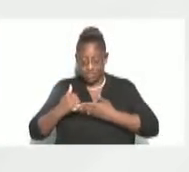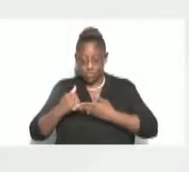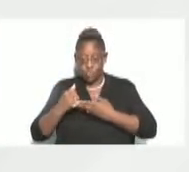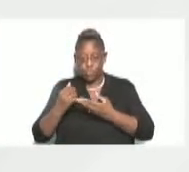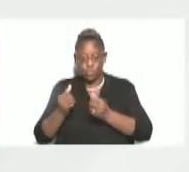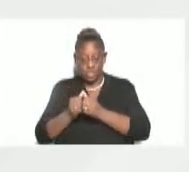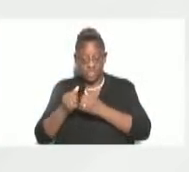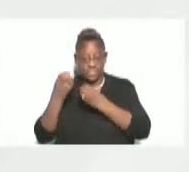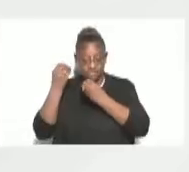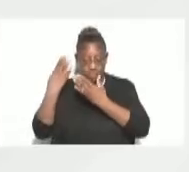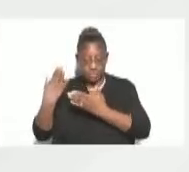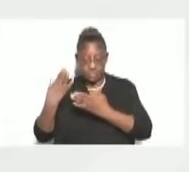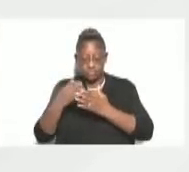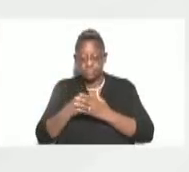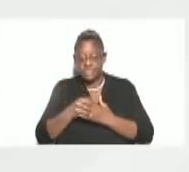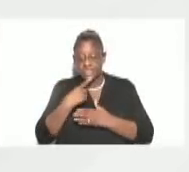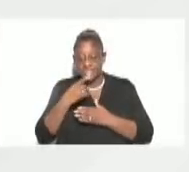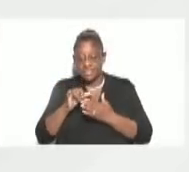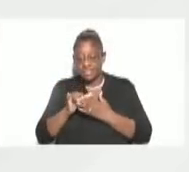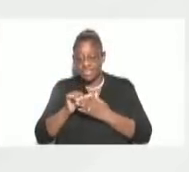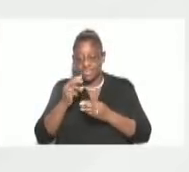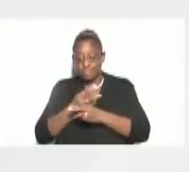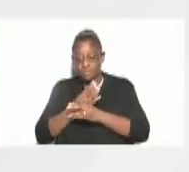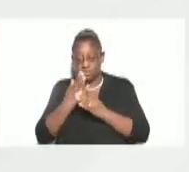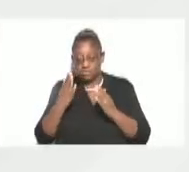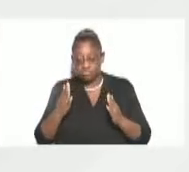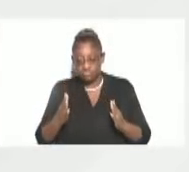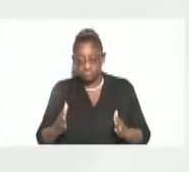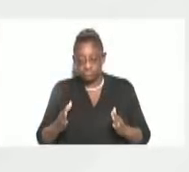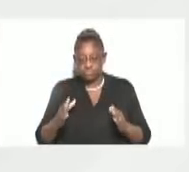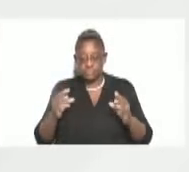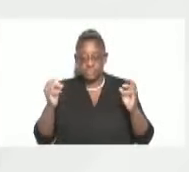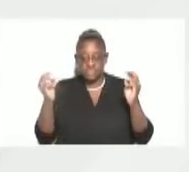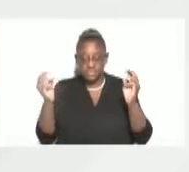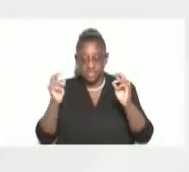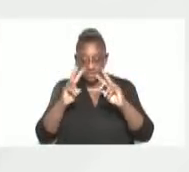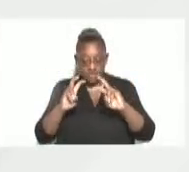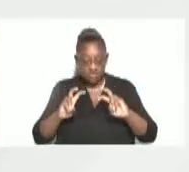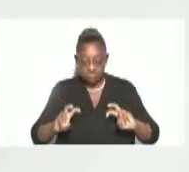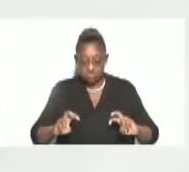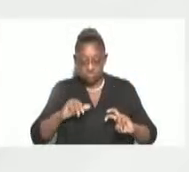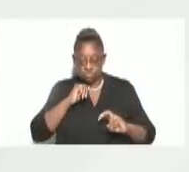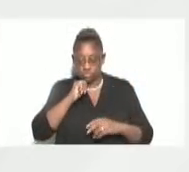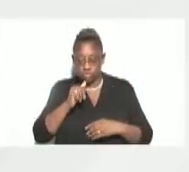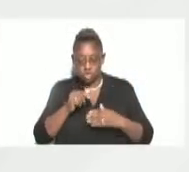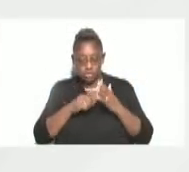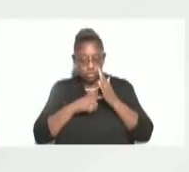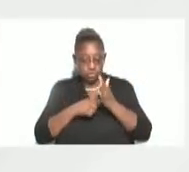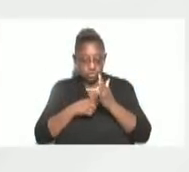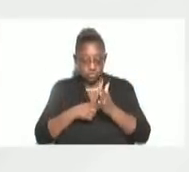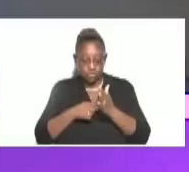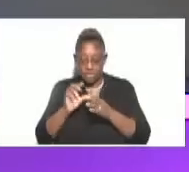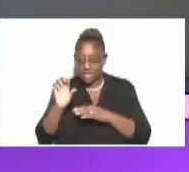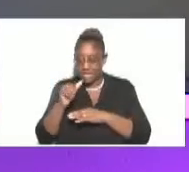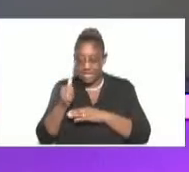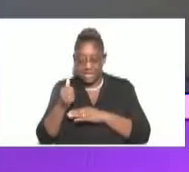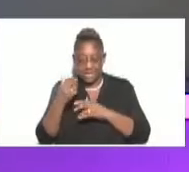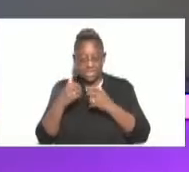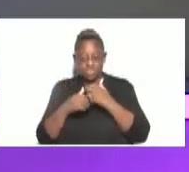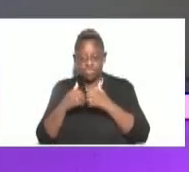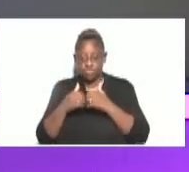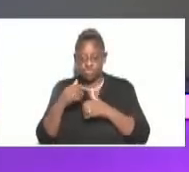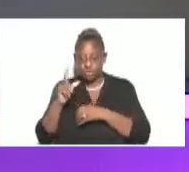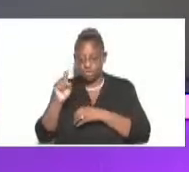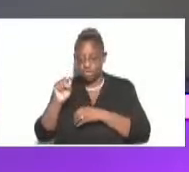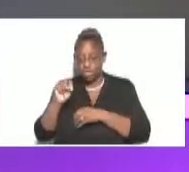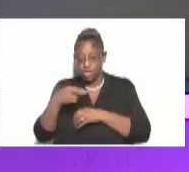The police have also advised the ministry that their investigations do not disclose any credible threats. Well,